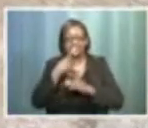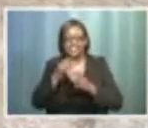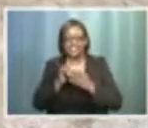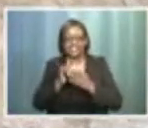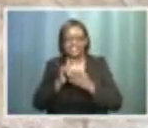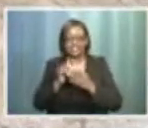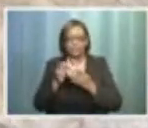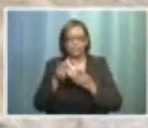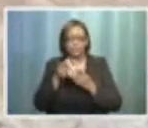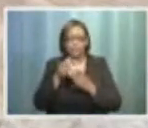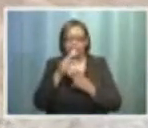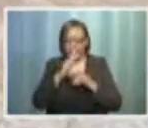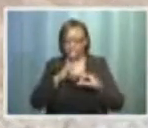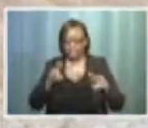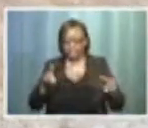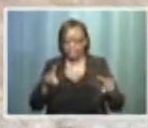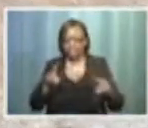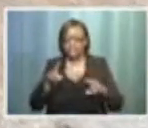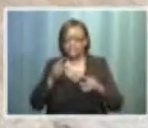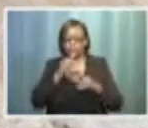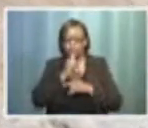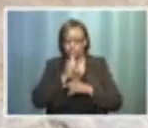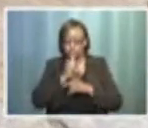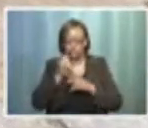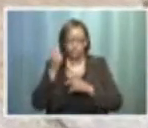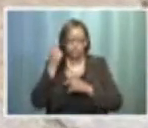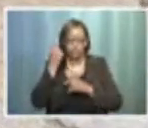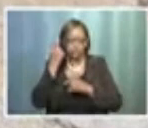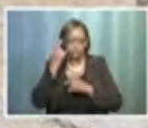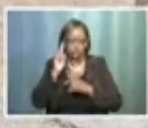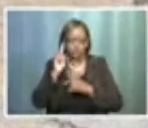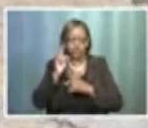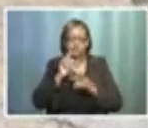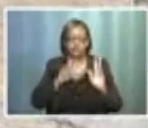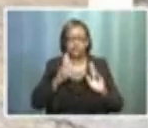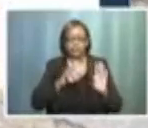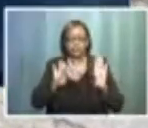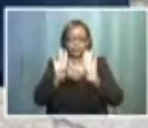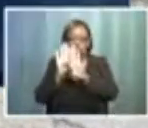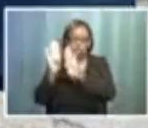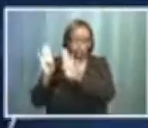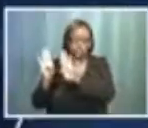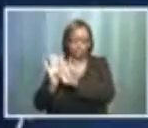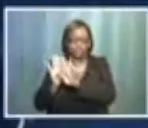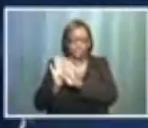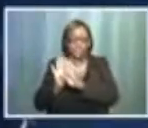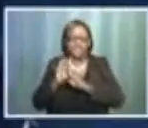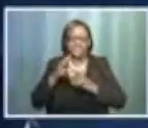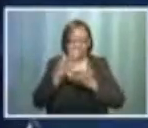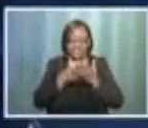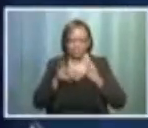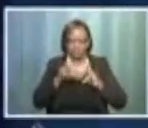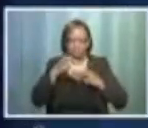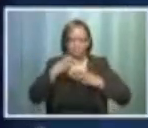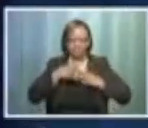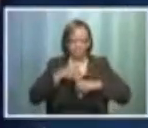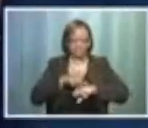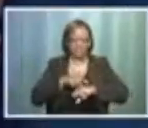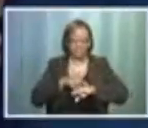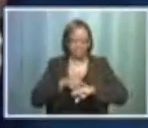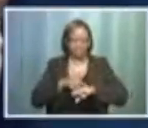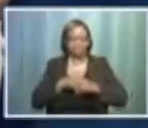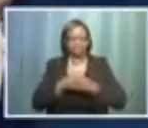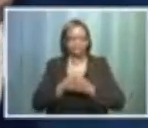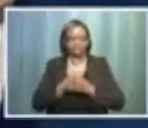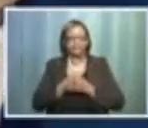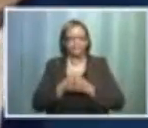team members at Sandals, who throughout last year's resort closure experienced some hardships of their own. But